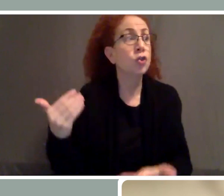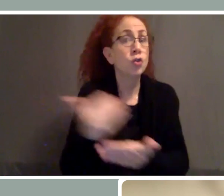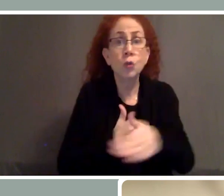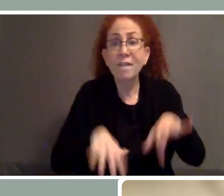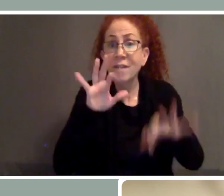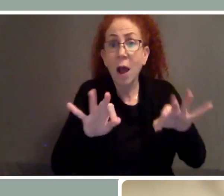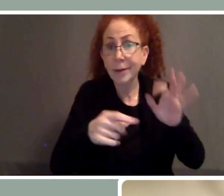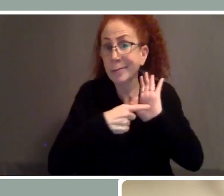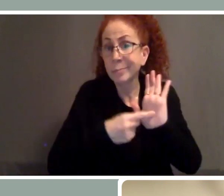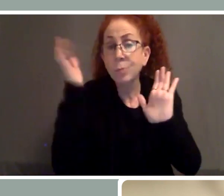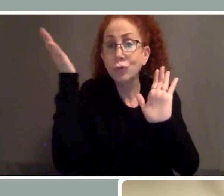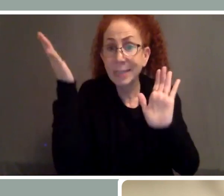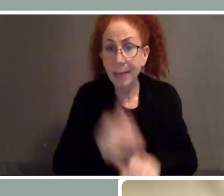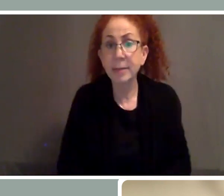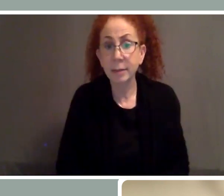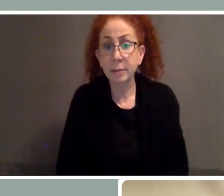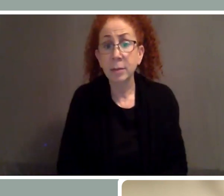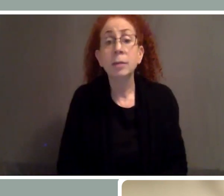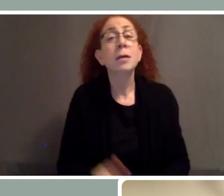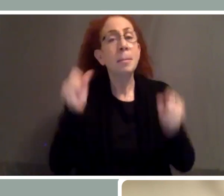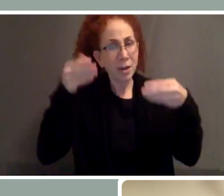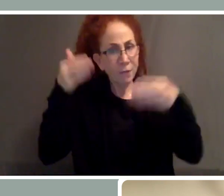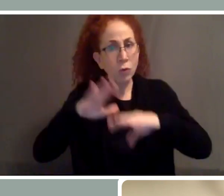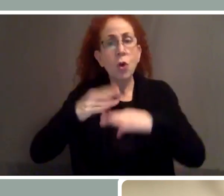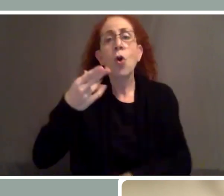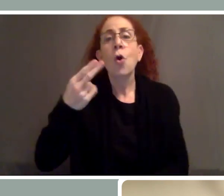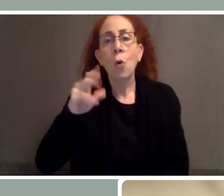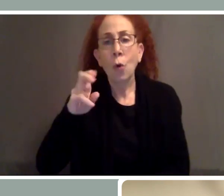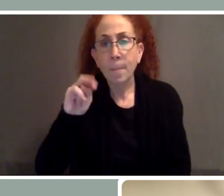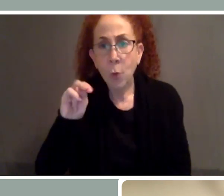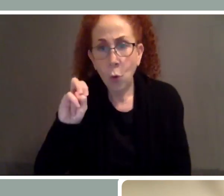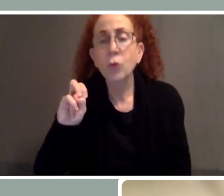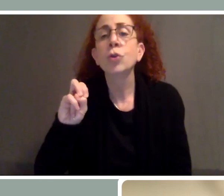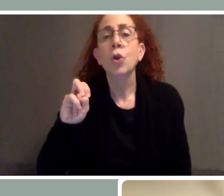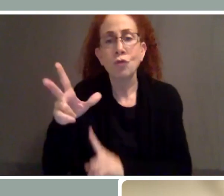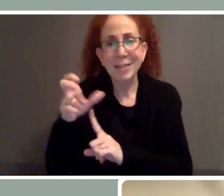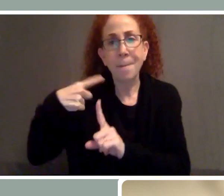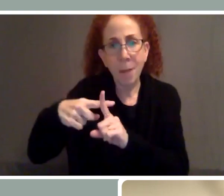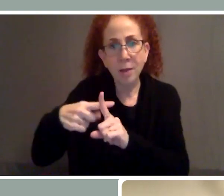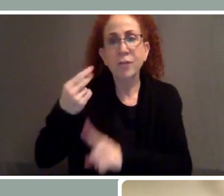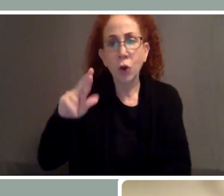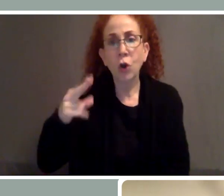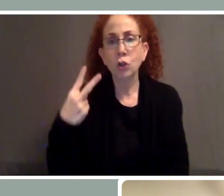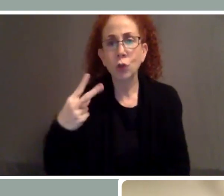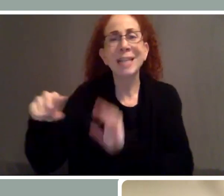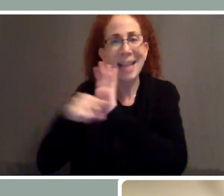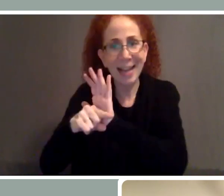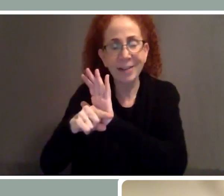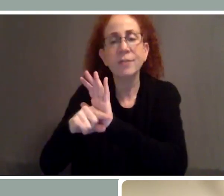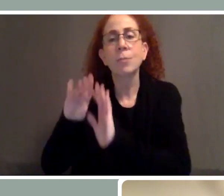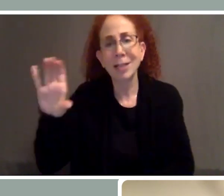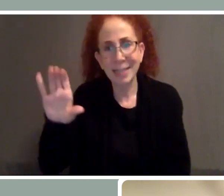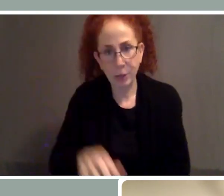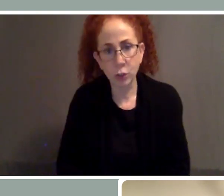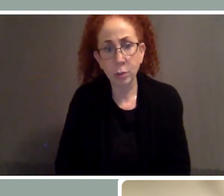San Antonio, and a lot of them, as you mentioned, focused on hormone receptor positive, HER2 negative breast cancer. And that's just, it's not that there